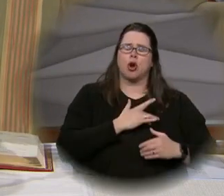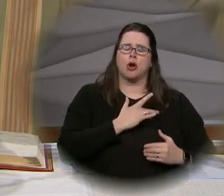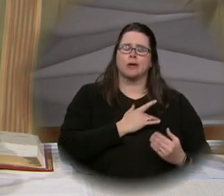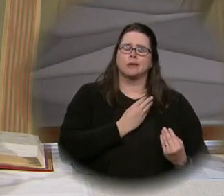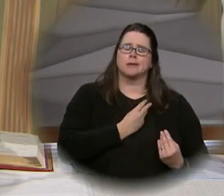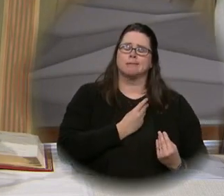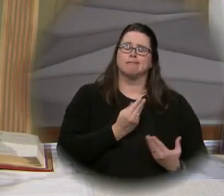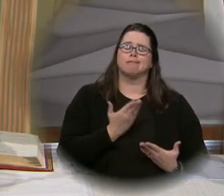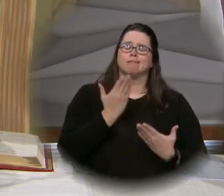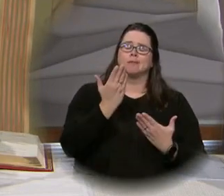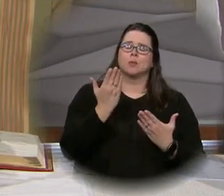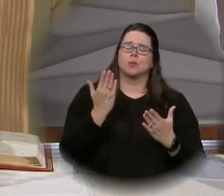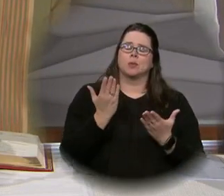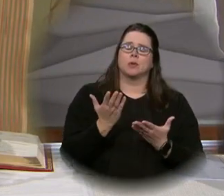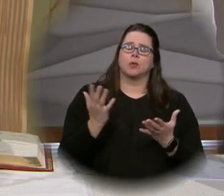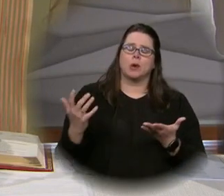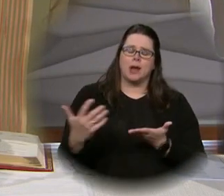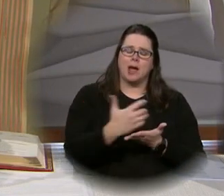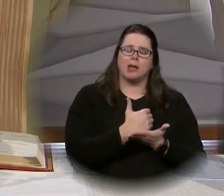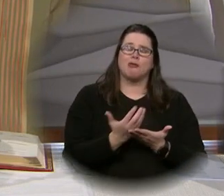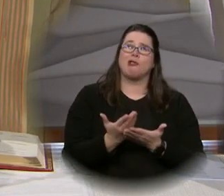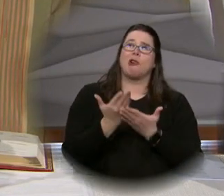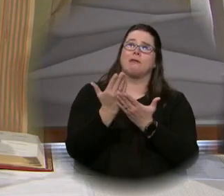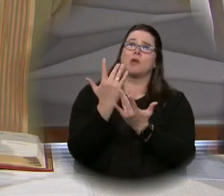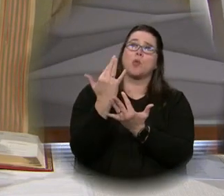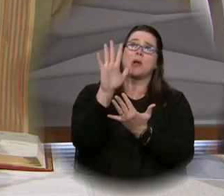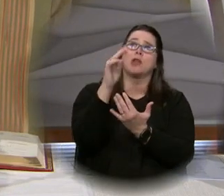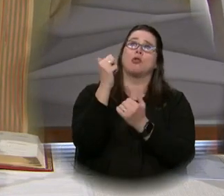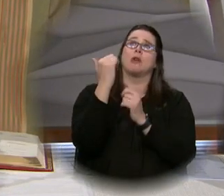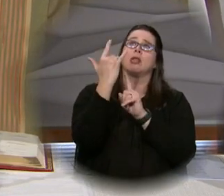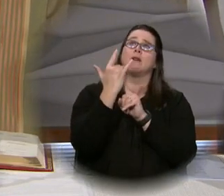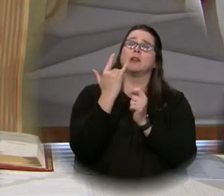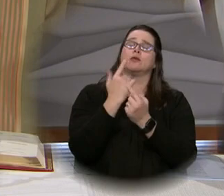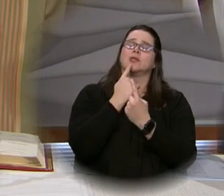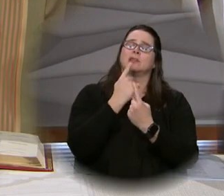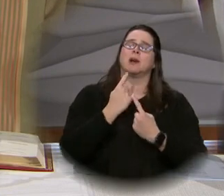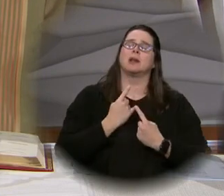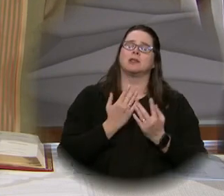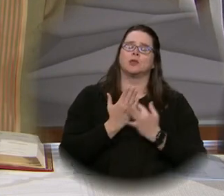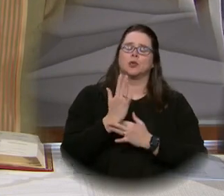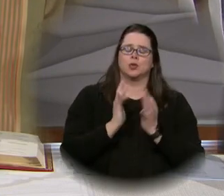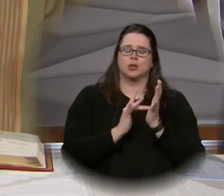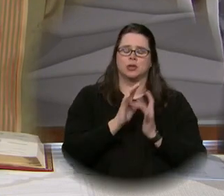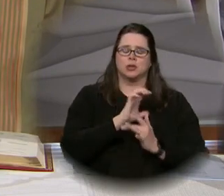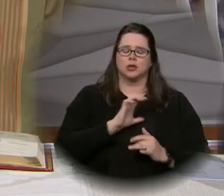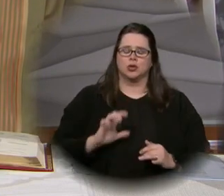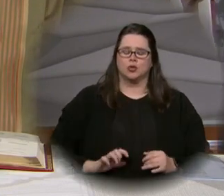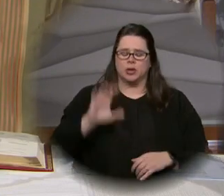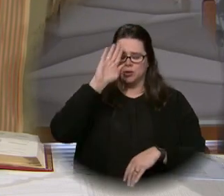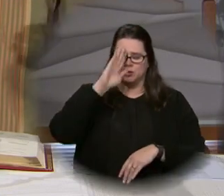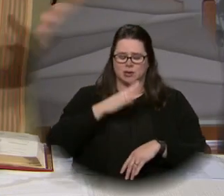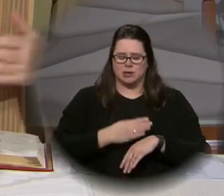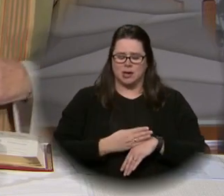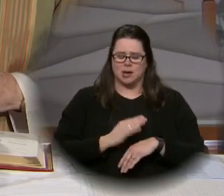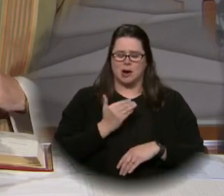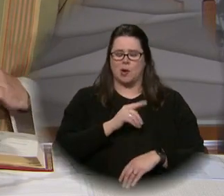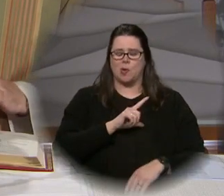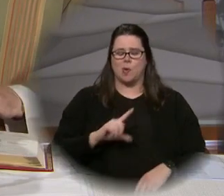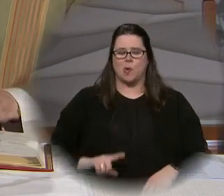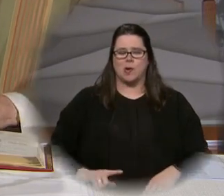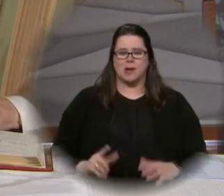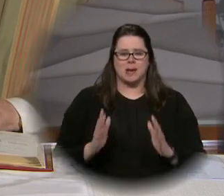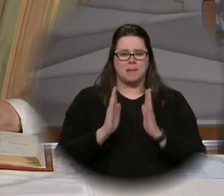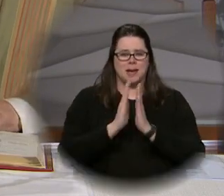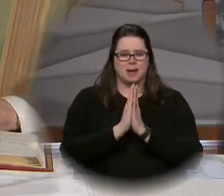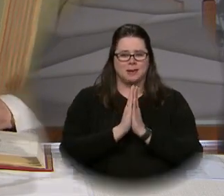hearts. We gather them, offer them to you, and await your loving response that comes always through Jesus Christ, your Son. Our Lord.